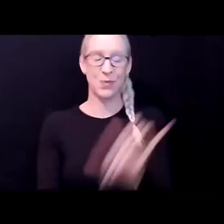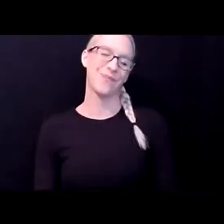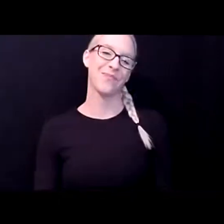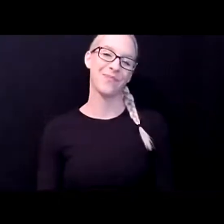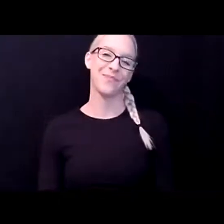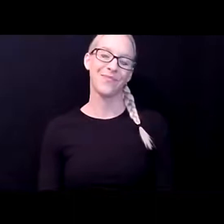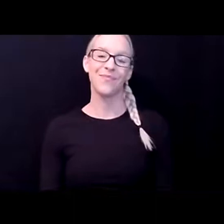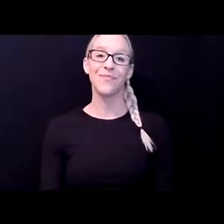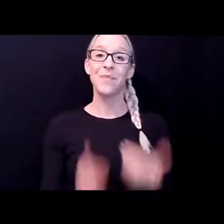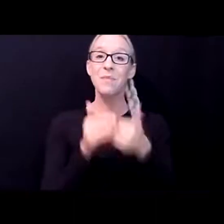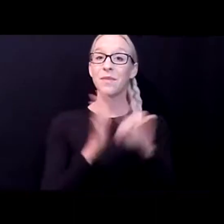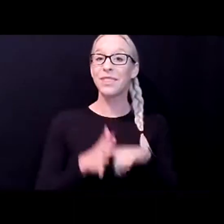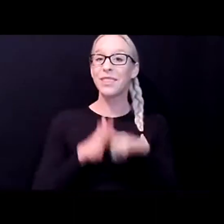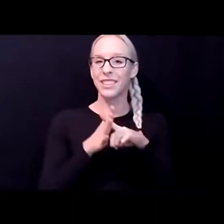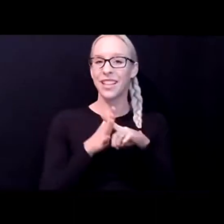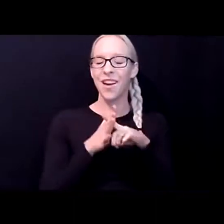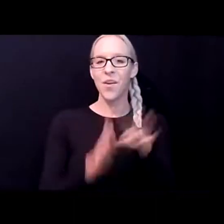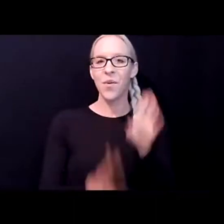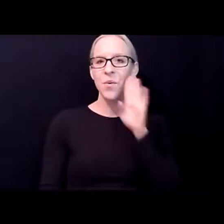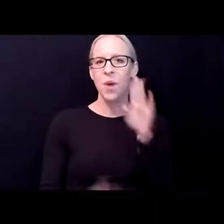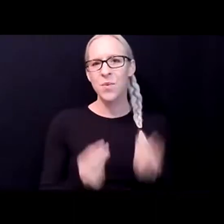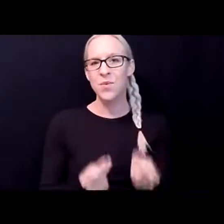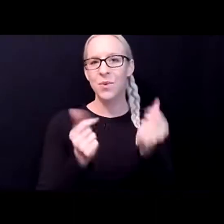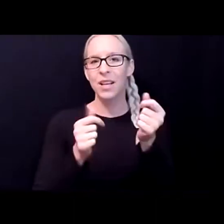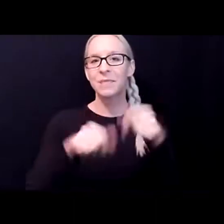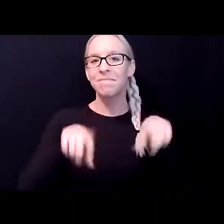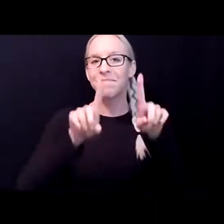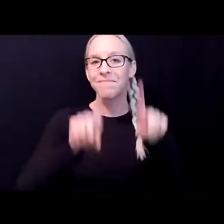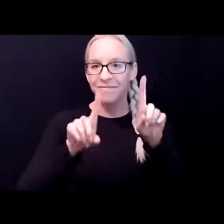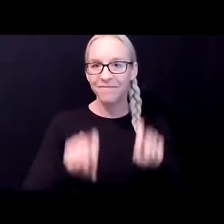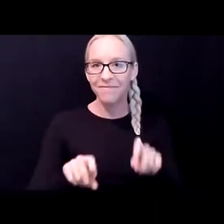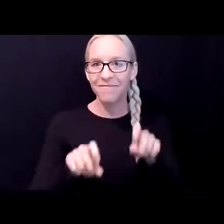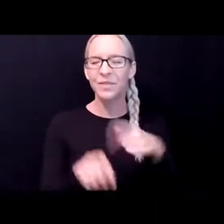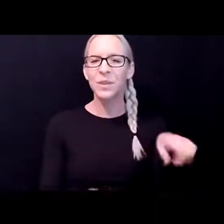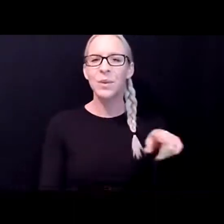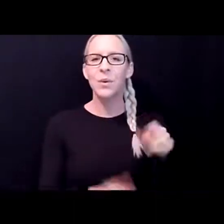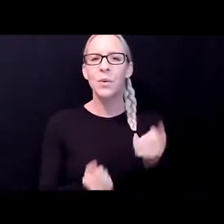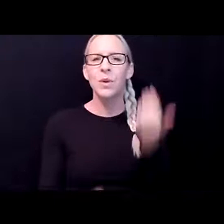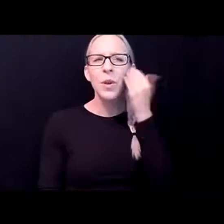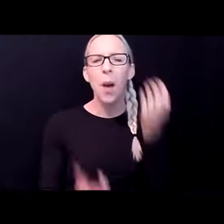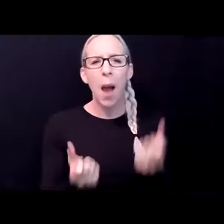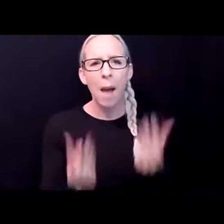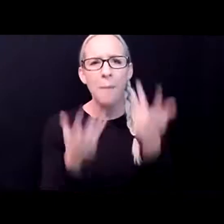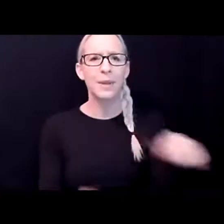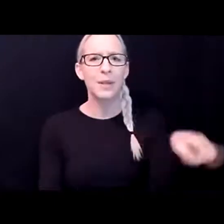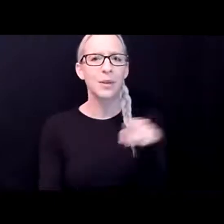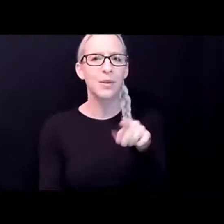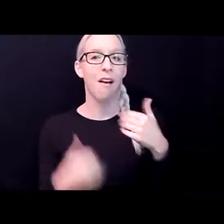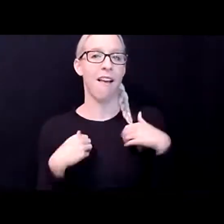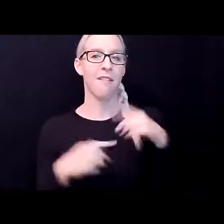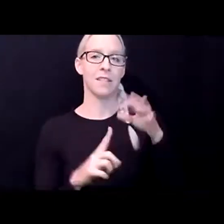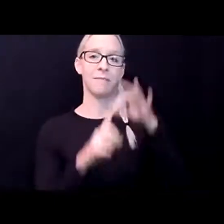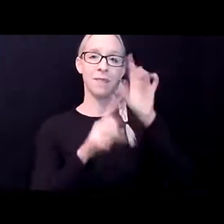before we get started with Travis, we're going to do a quick poll just to get a sense of how many people have special needs trust.